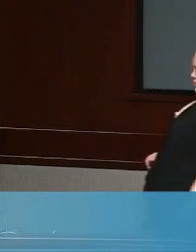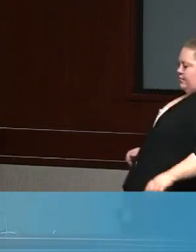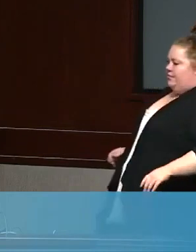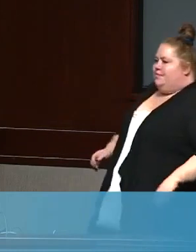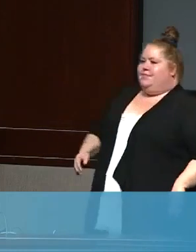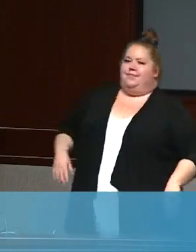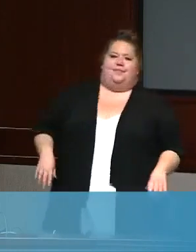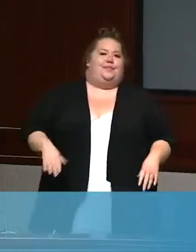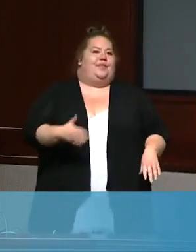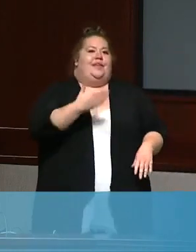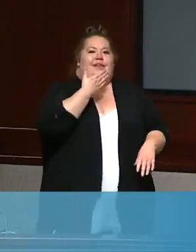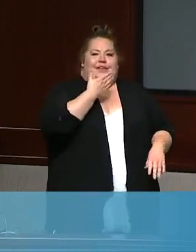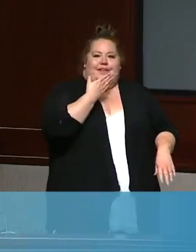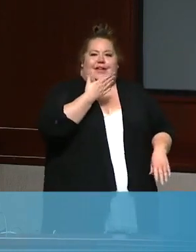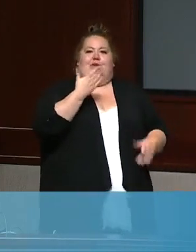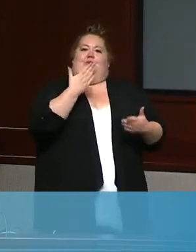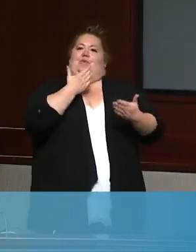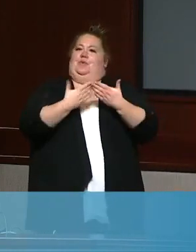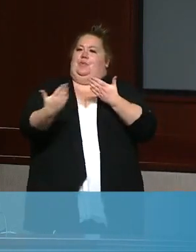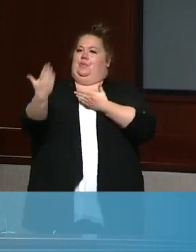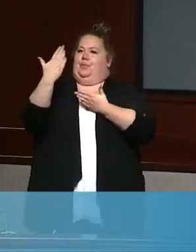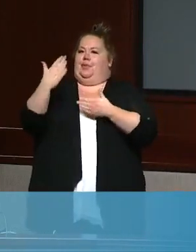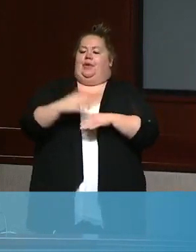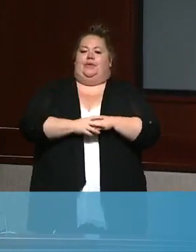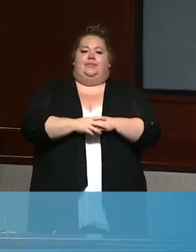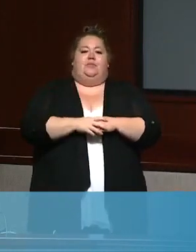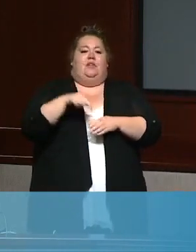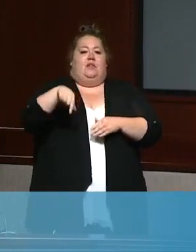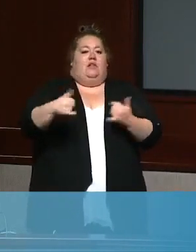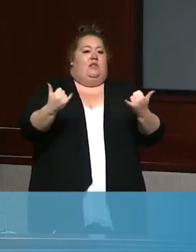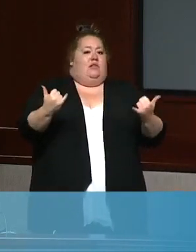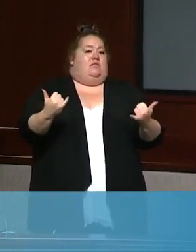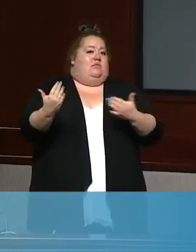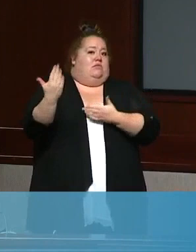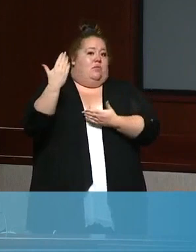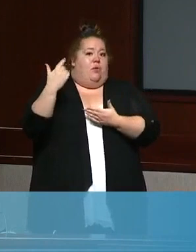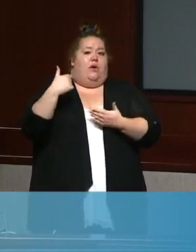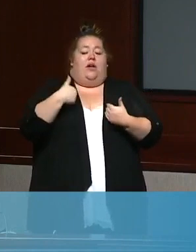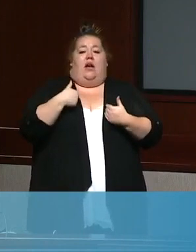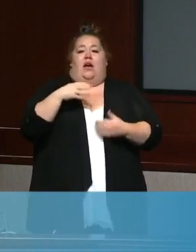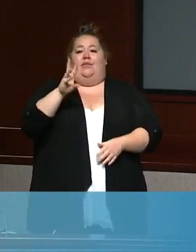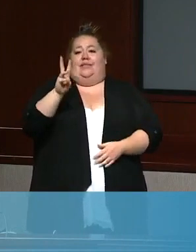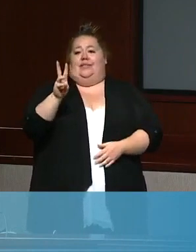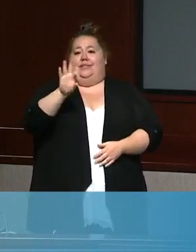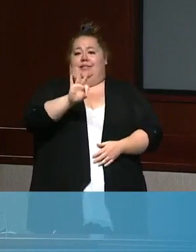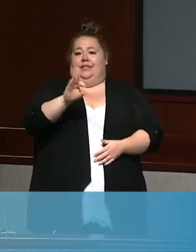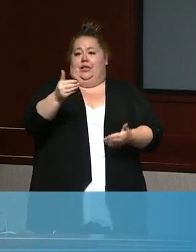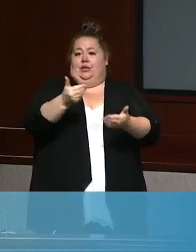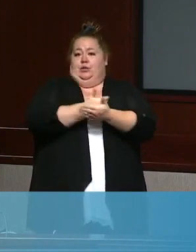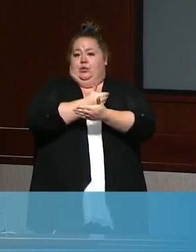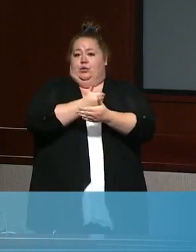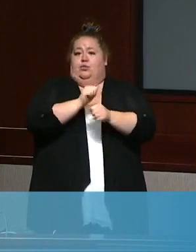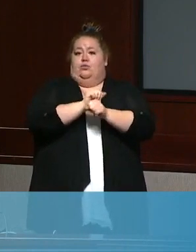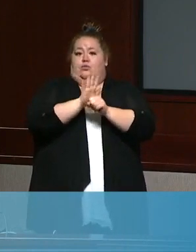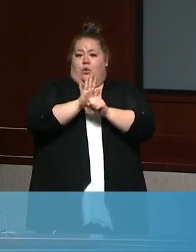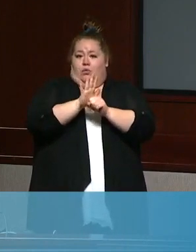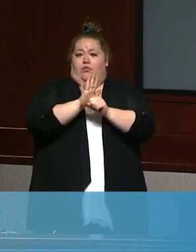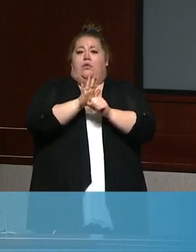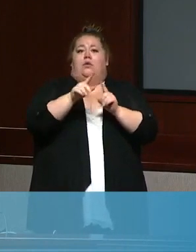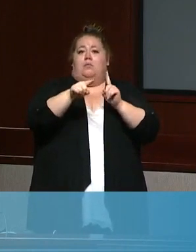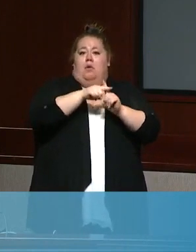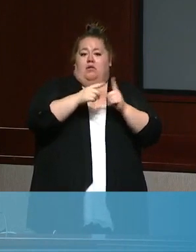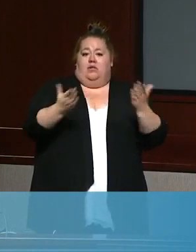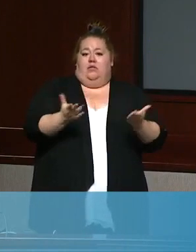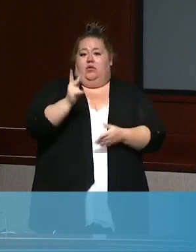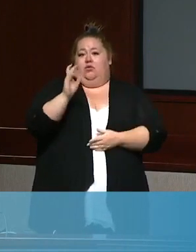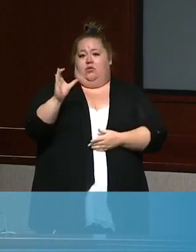Thank you, Megan. Good morning. This morning we are reporting 69 new cases in Kern County